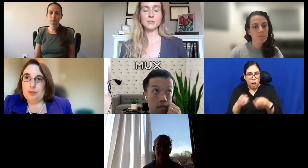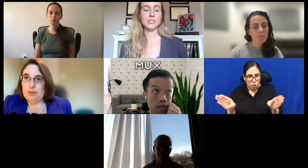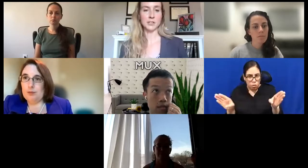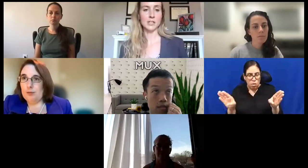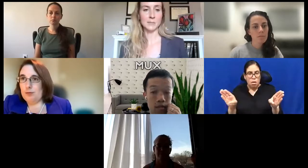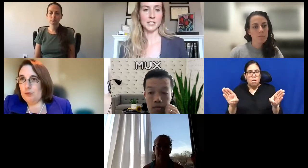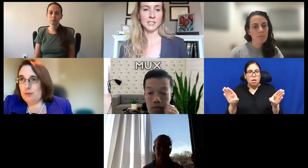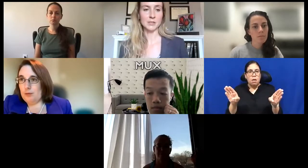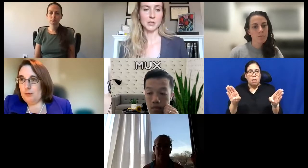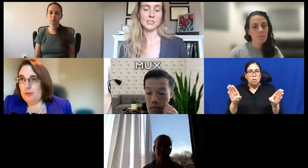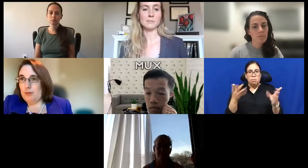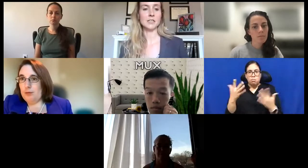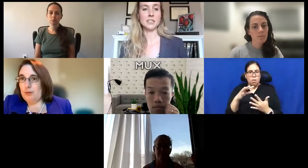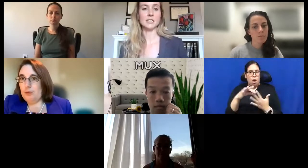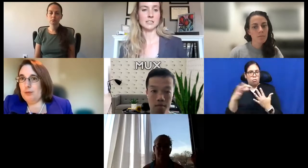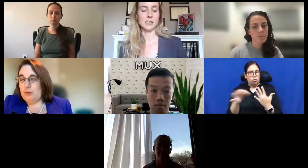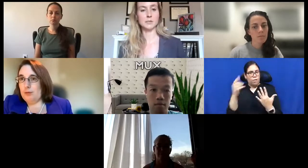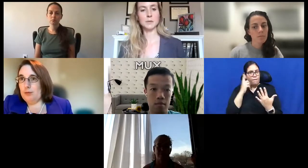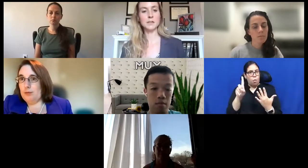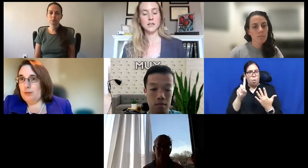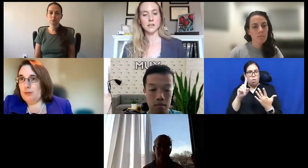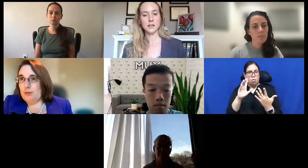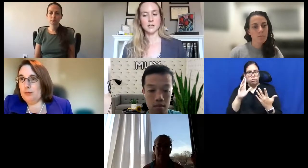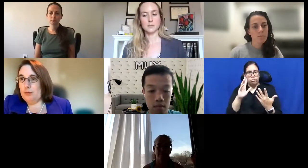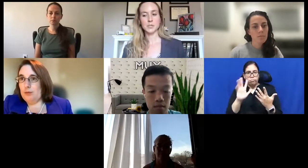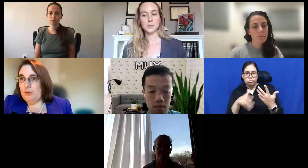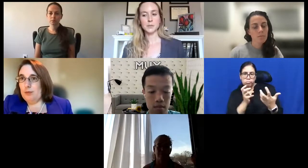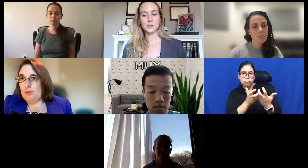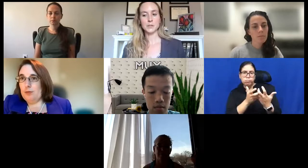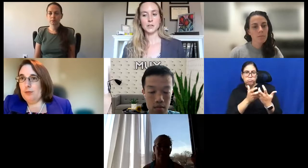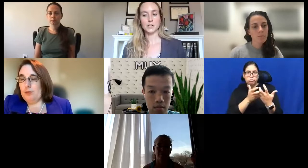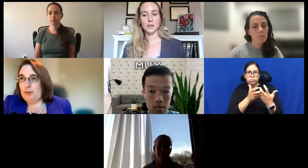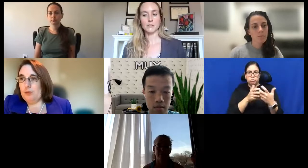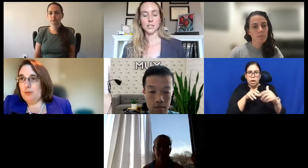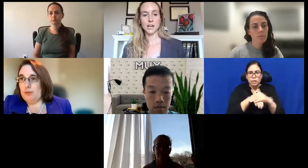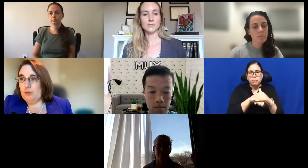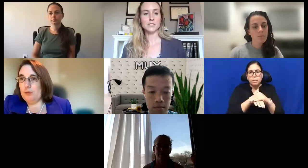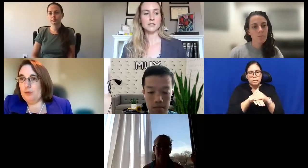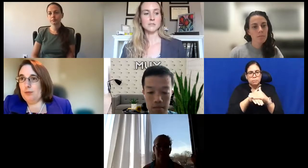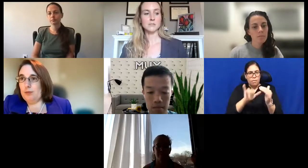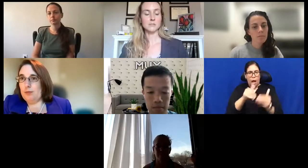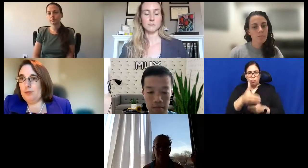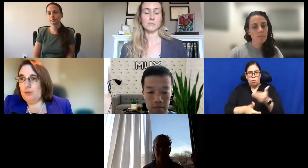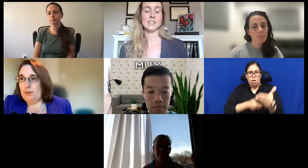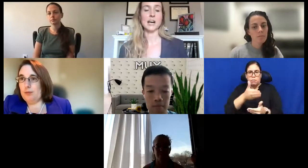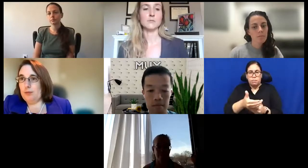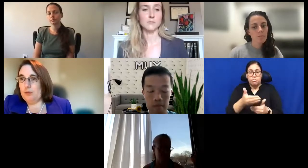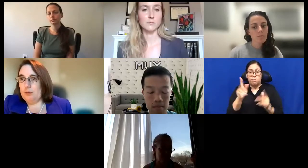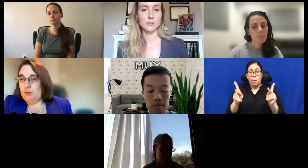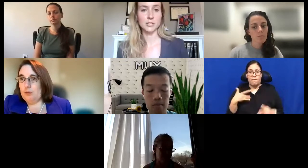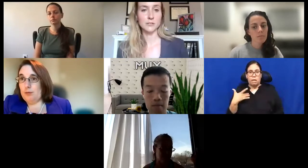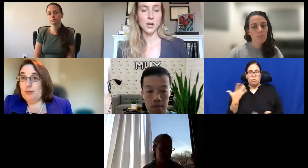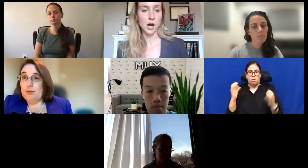or the options for accommodating the process and making it accessible, people are left